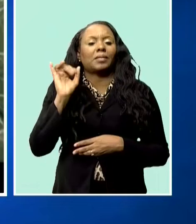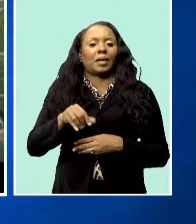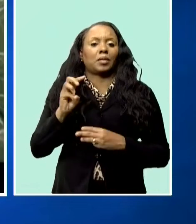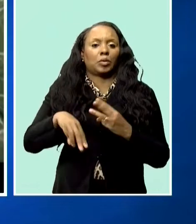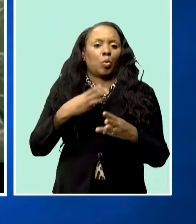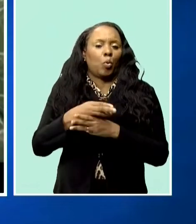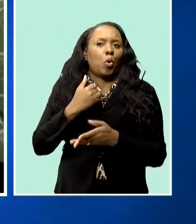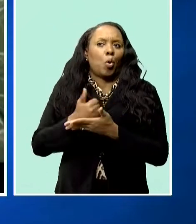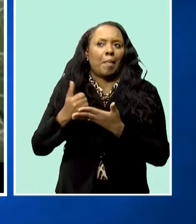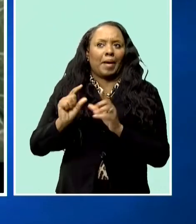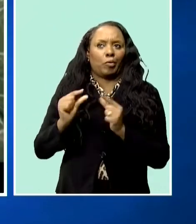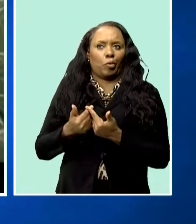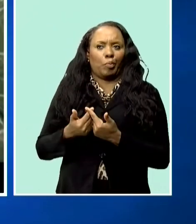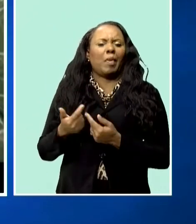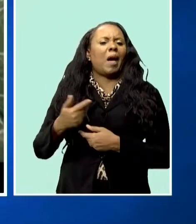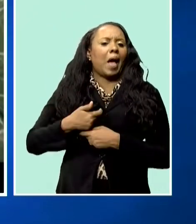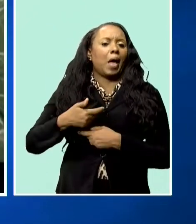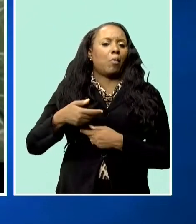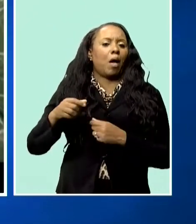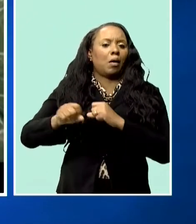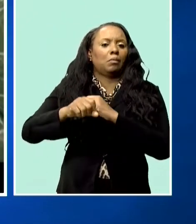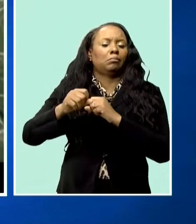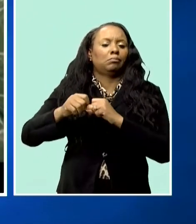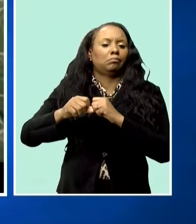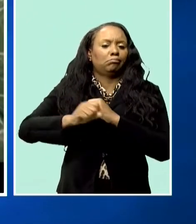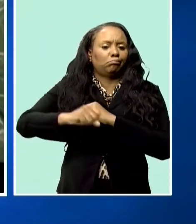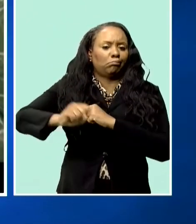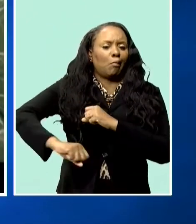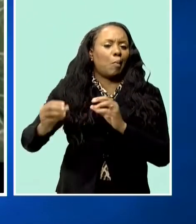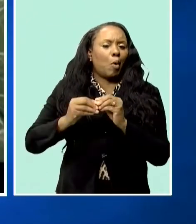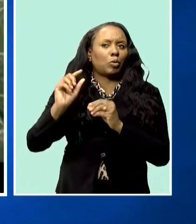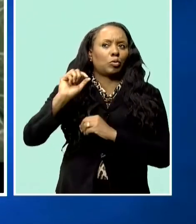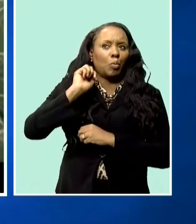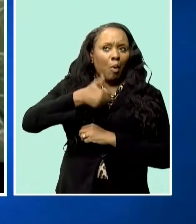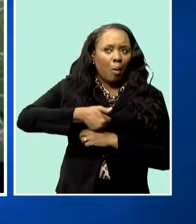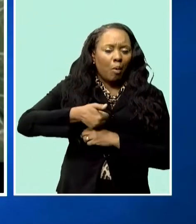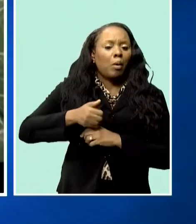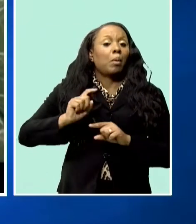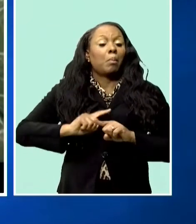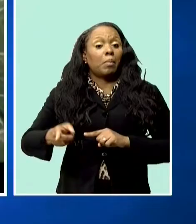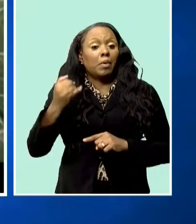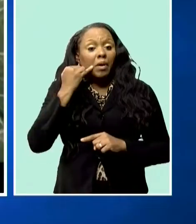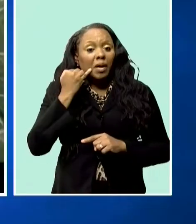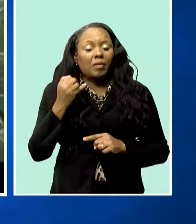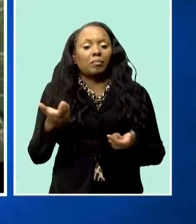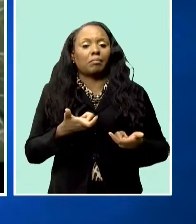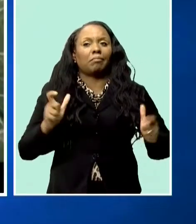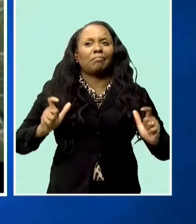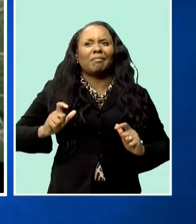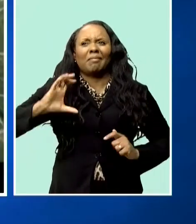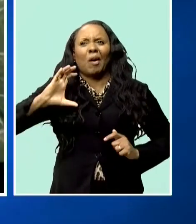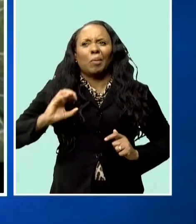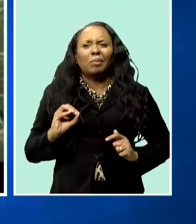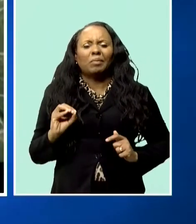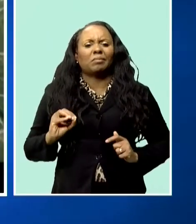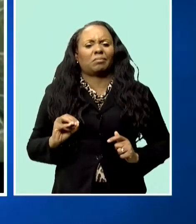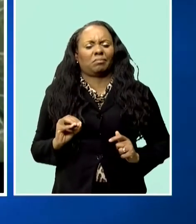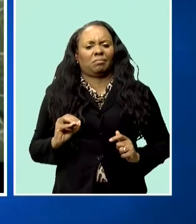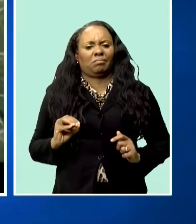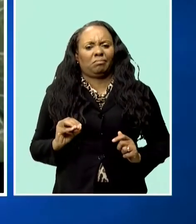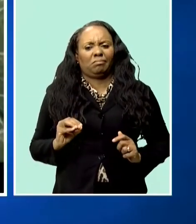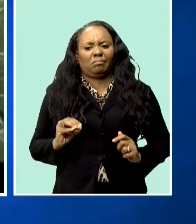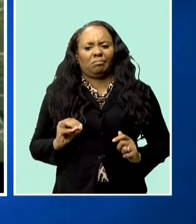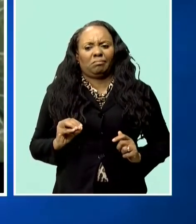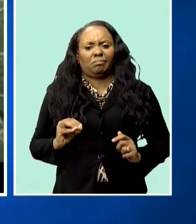this tomorrow, but I want to simply say that if companies, multinational companies, have contributed